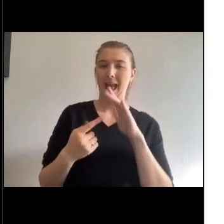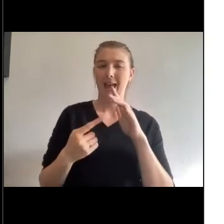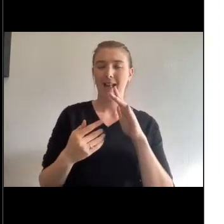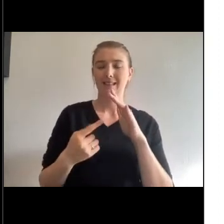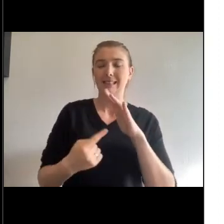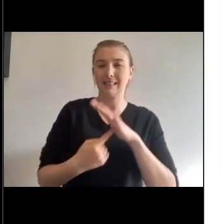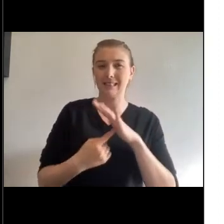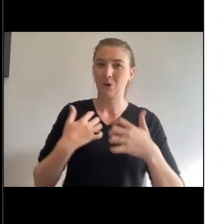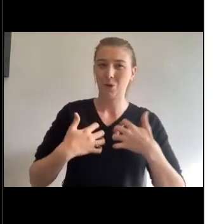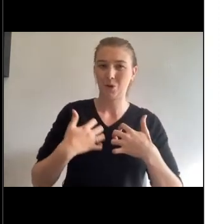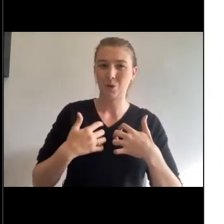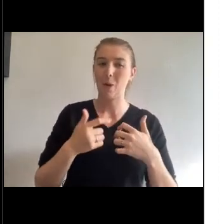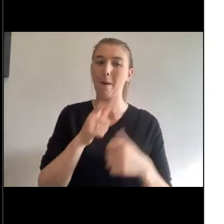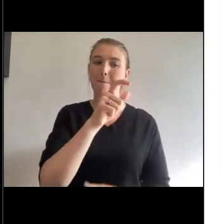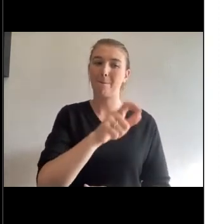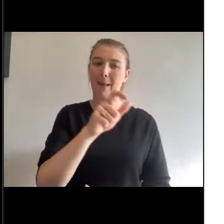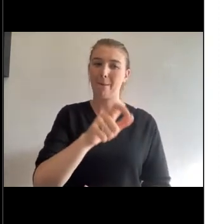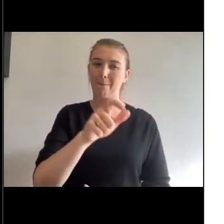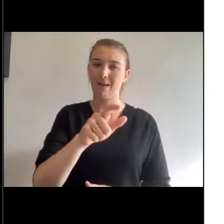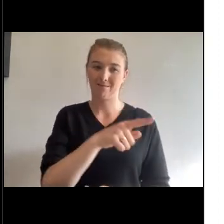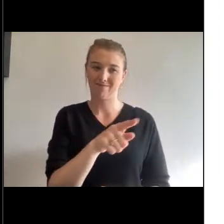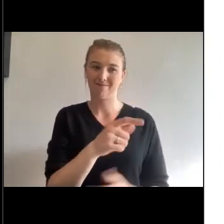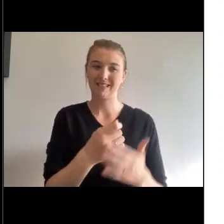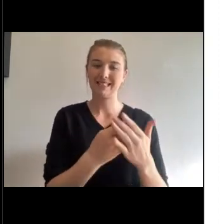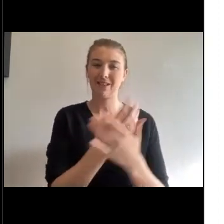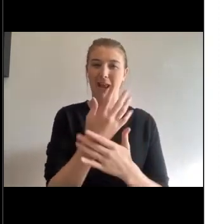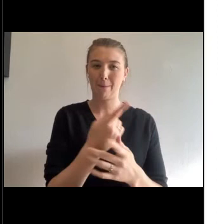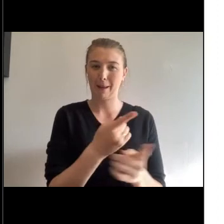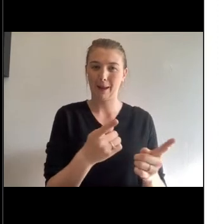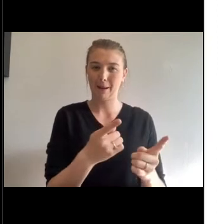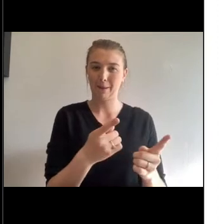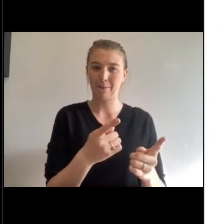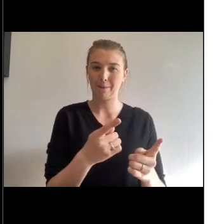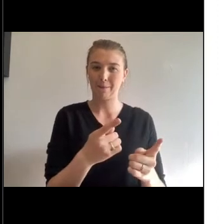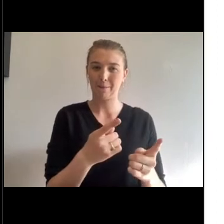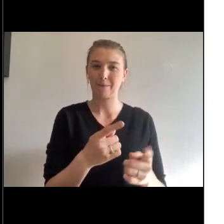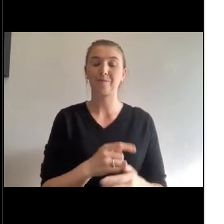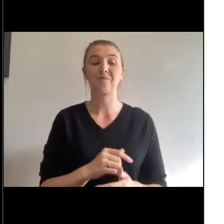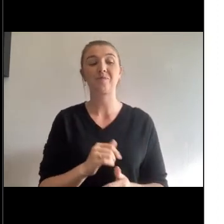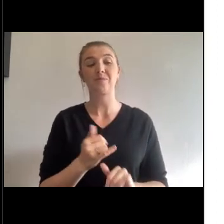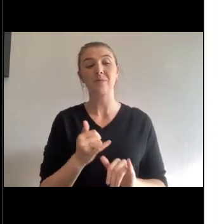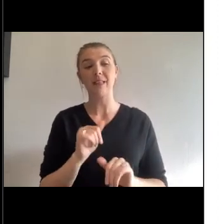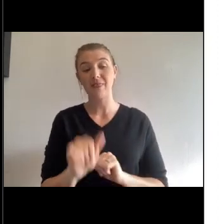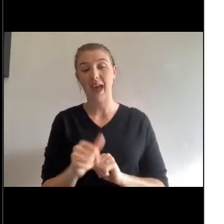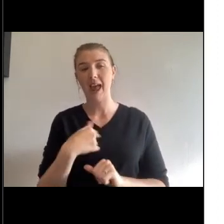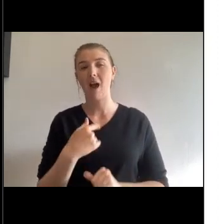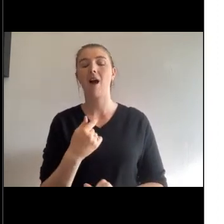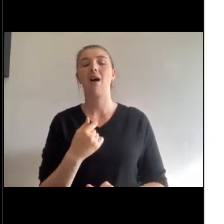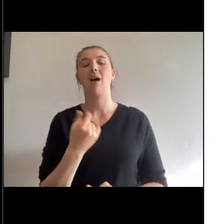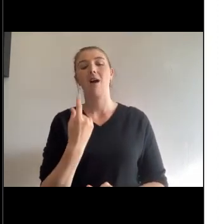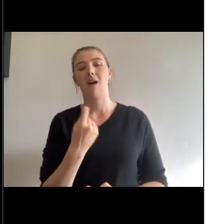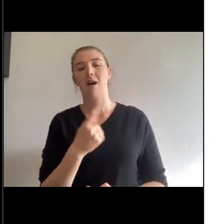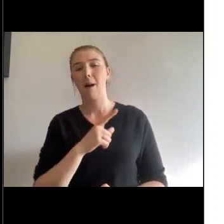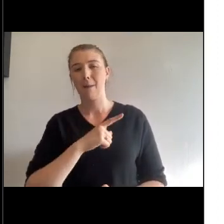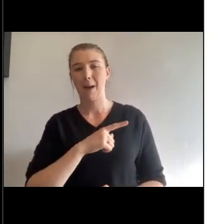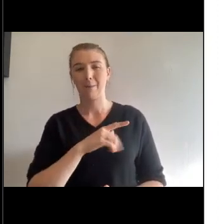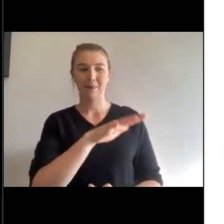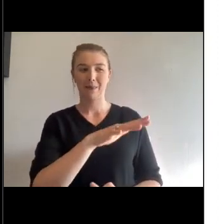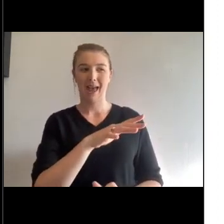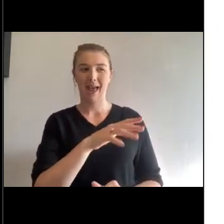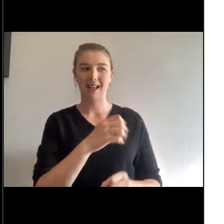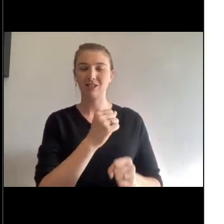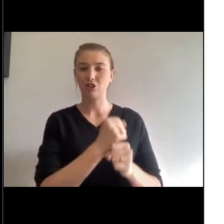that I was told that perhaps I wasn't able to have that opportunity within the GSK environment. Because